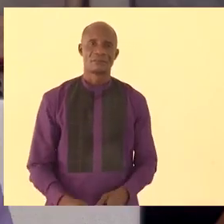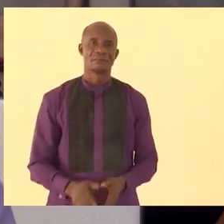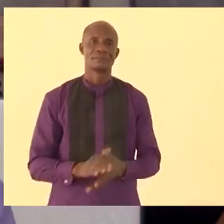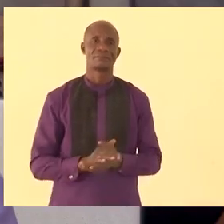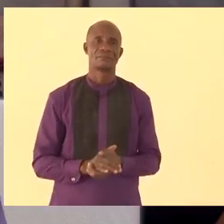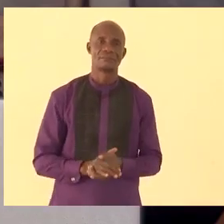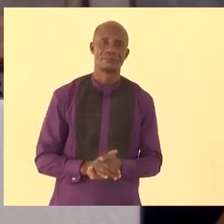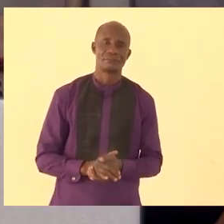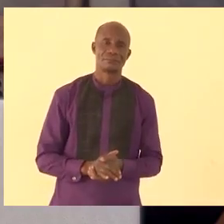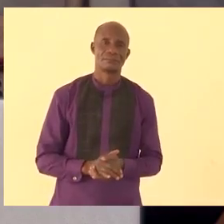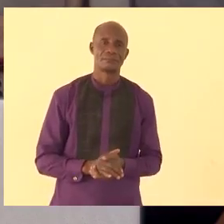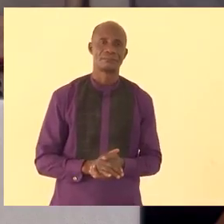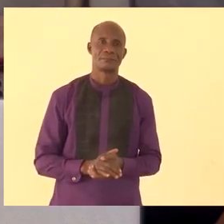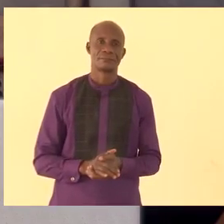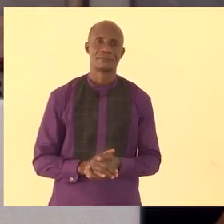Ah, yeah.